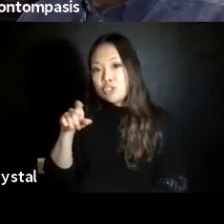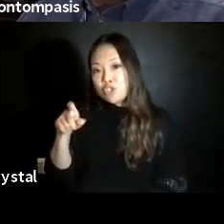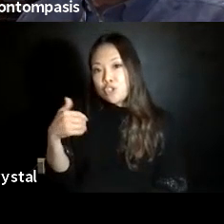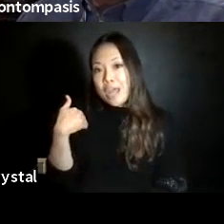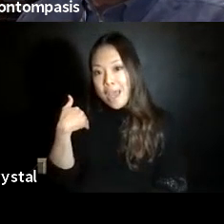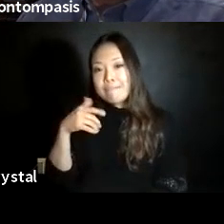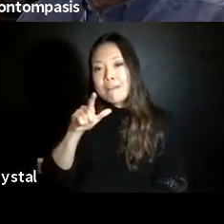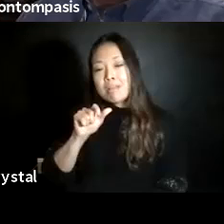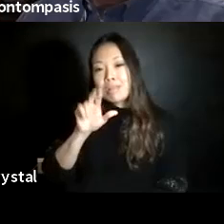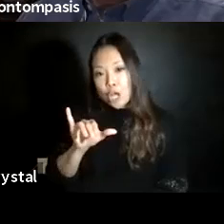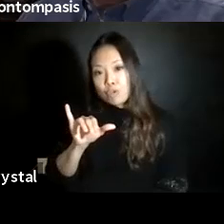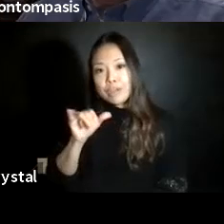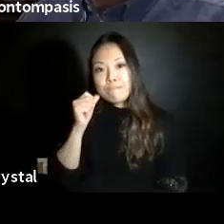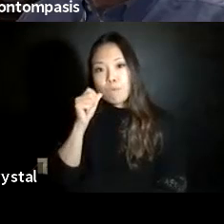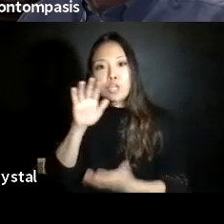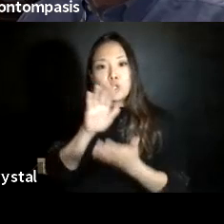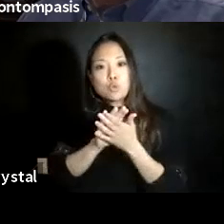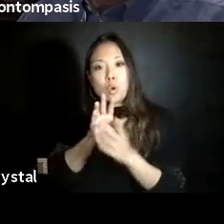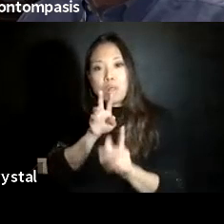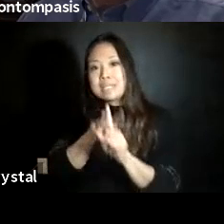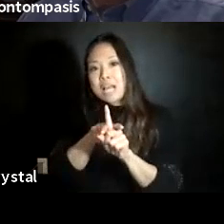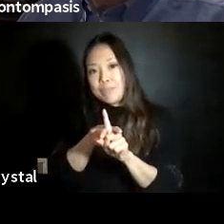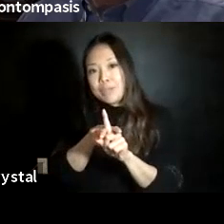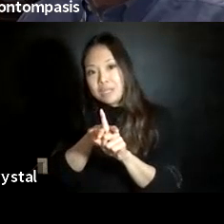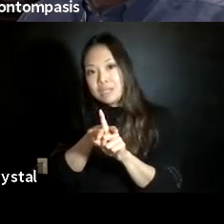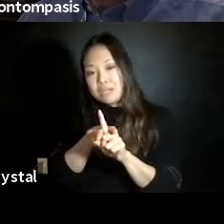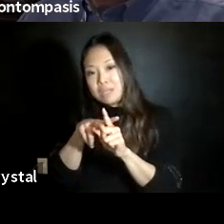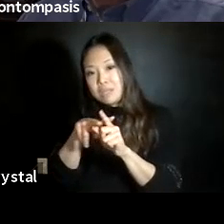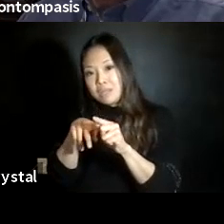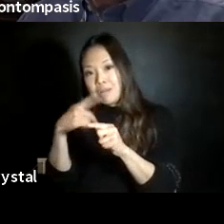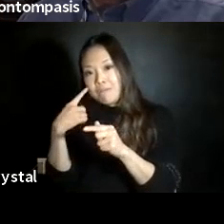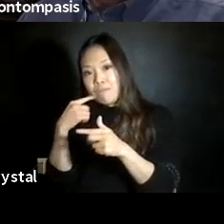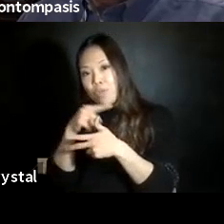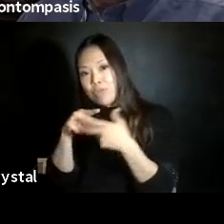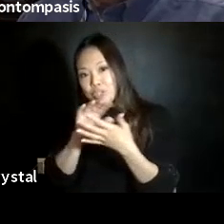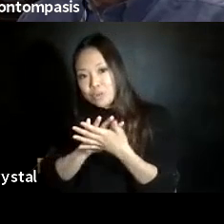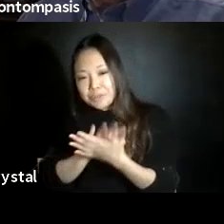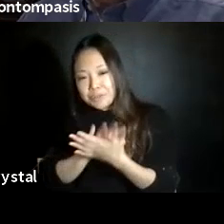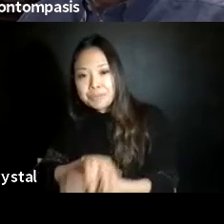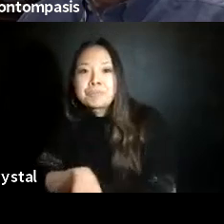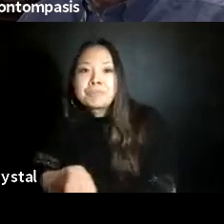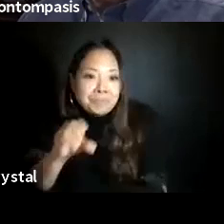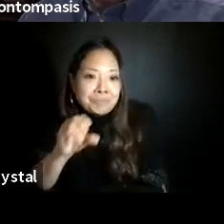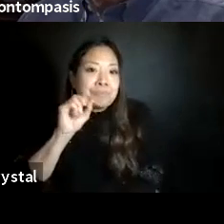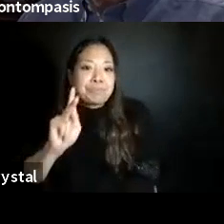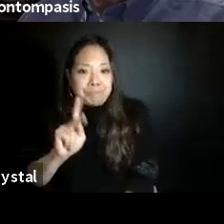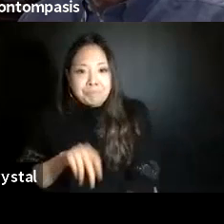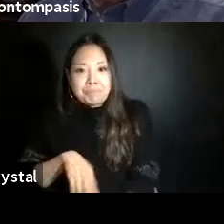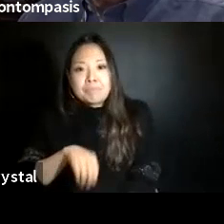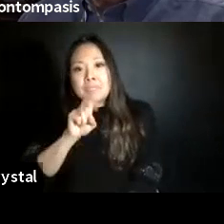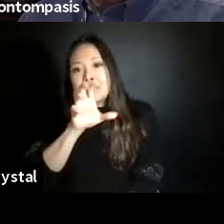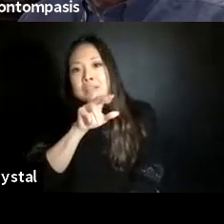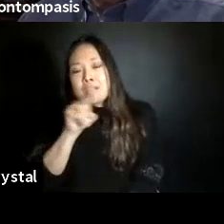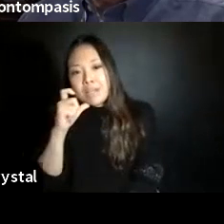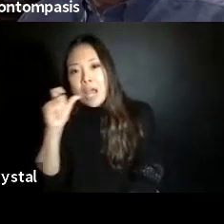or BLA, could be. So I want to give Ms. Scarrett an opportunity to clarify, and then I do have a comment